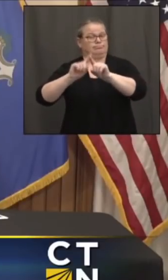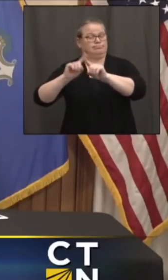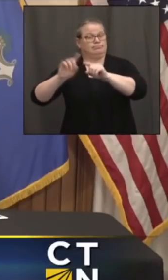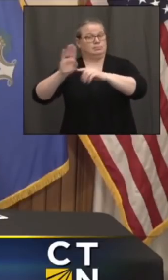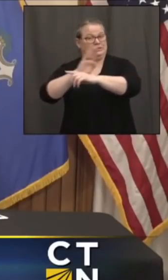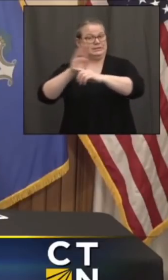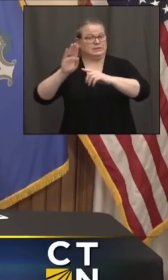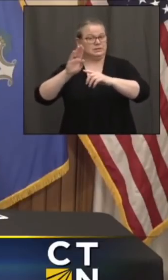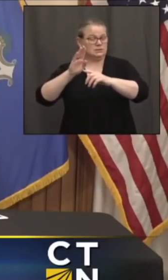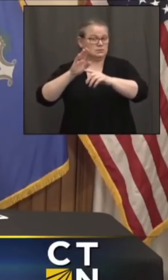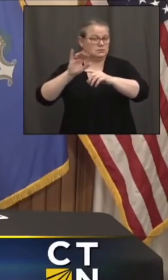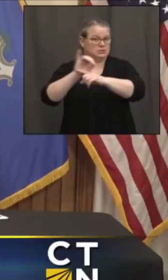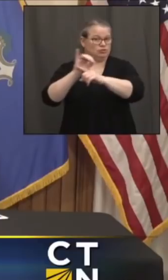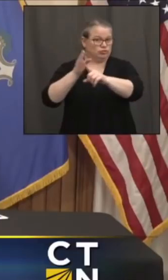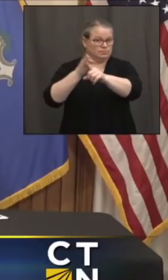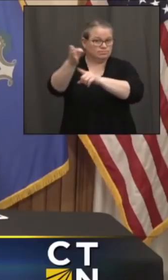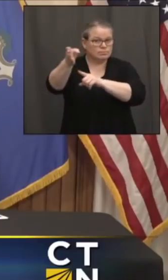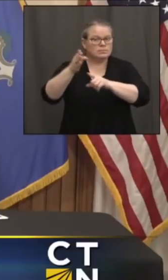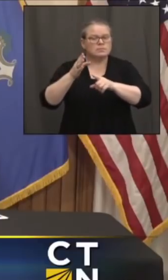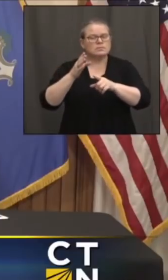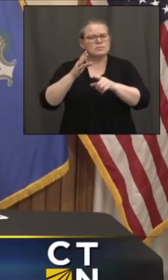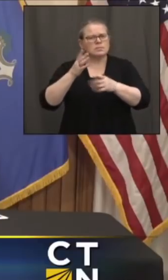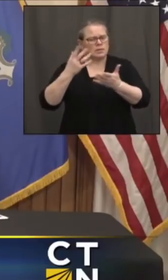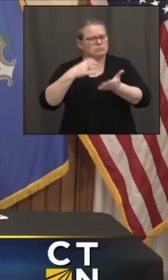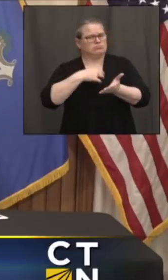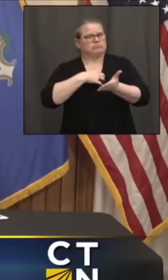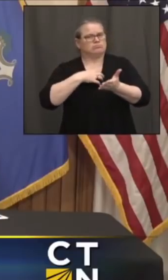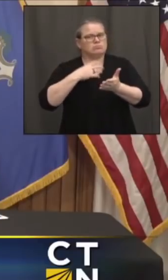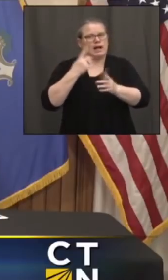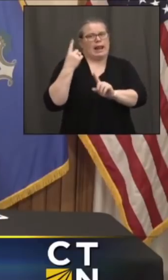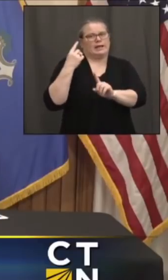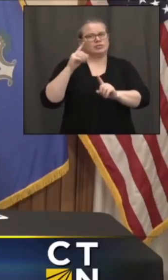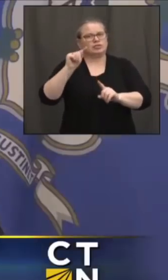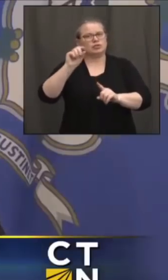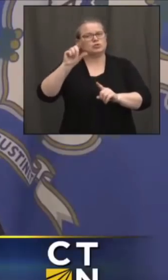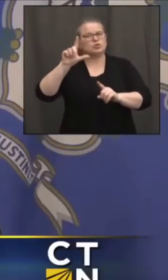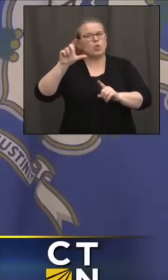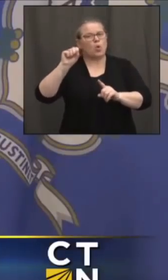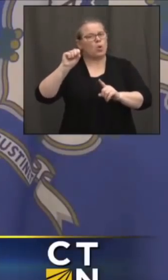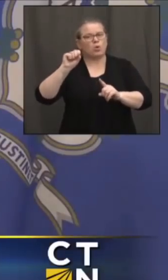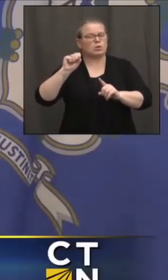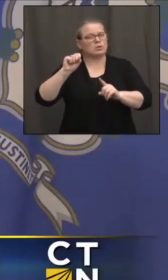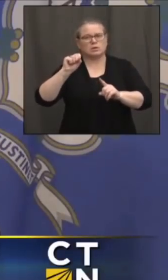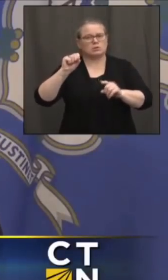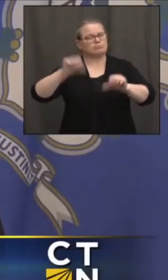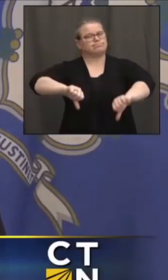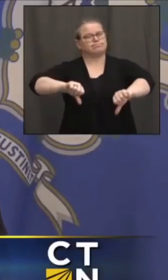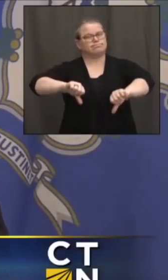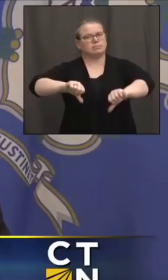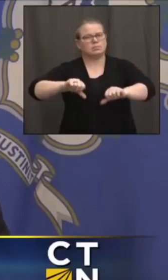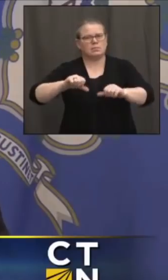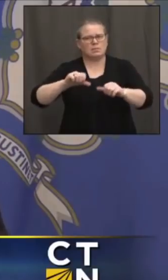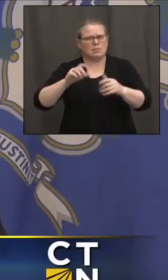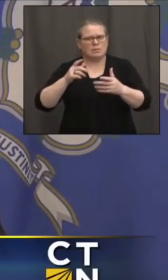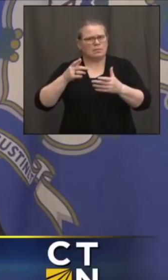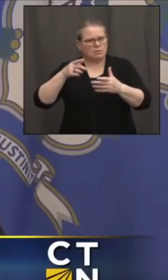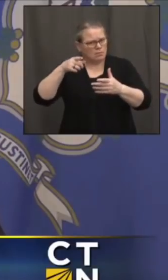this not an end run around that? Look, the big tractor trailer trucks cause,